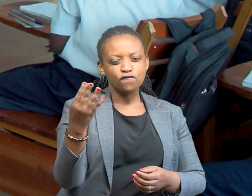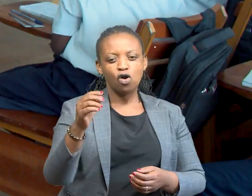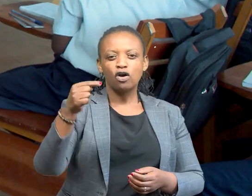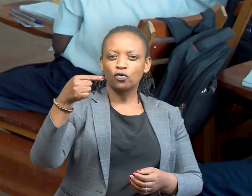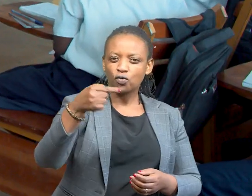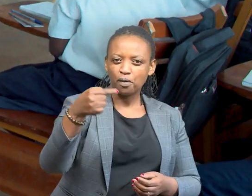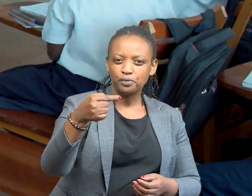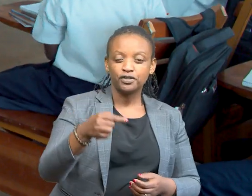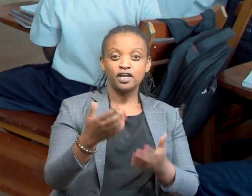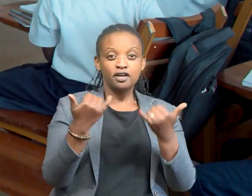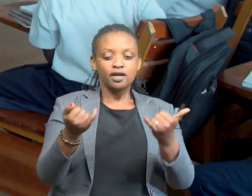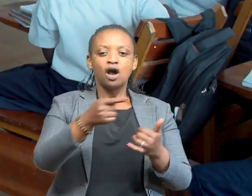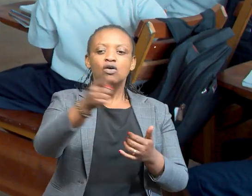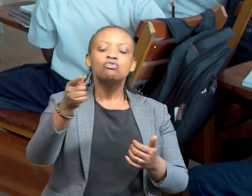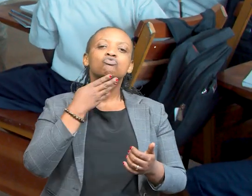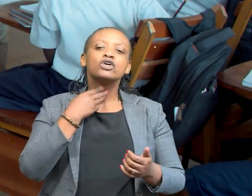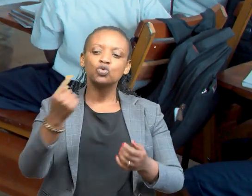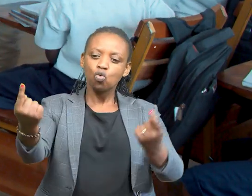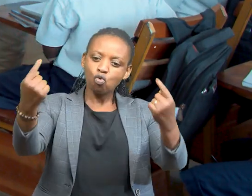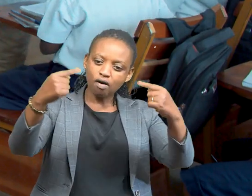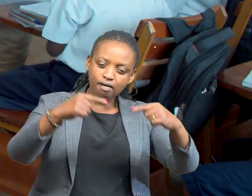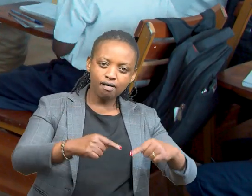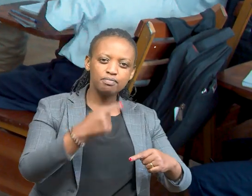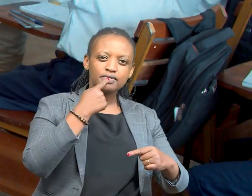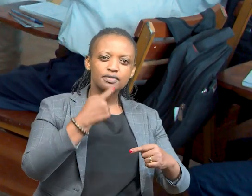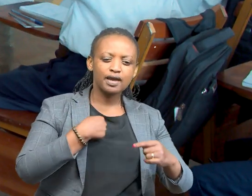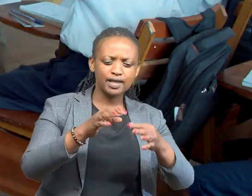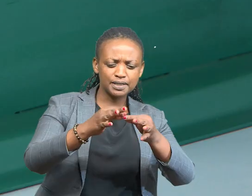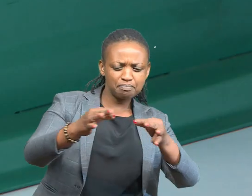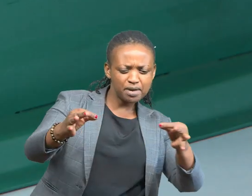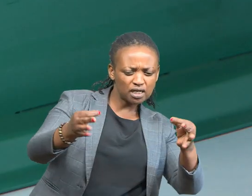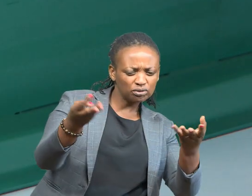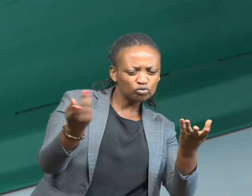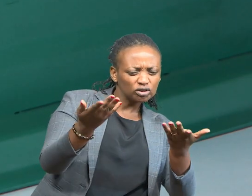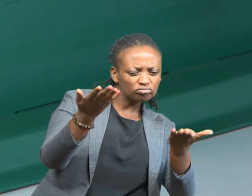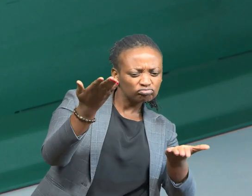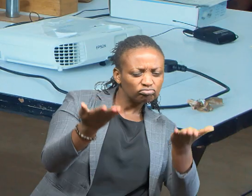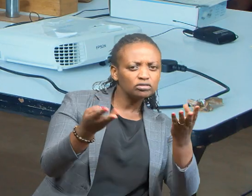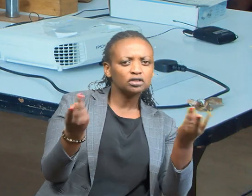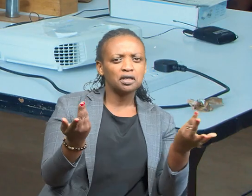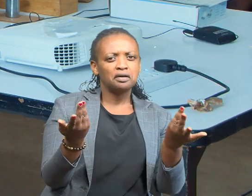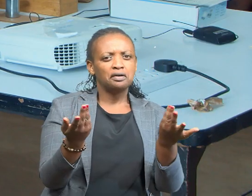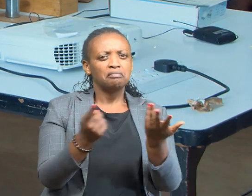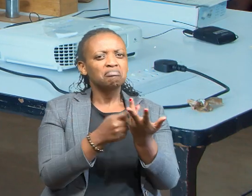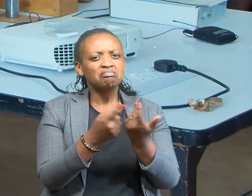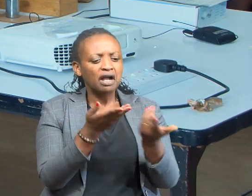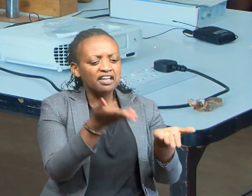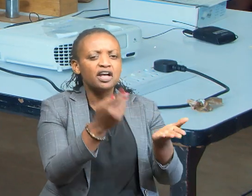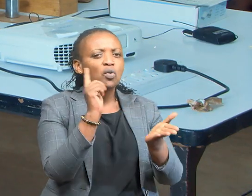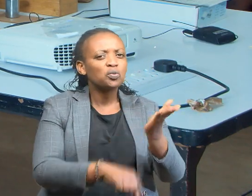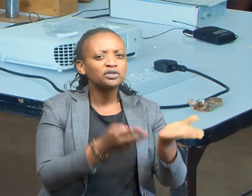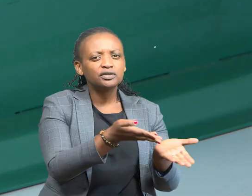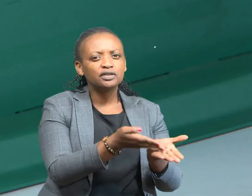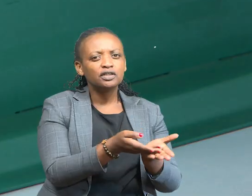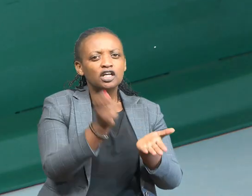0.24 grams. Now, I want you to come and tell us the measurement here. You are going to tell us the